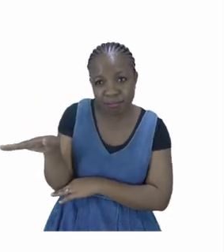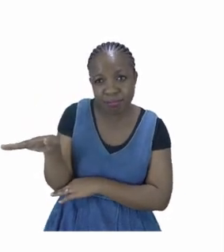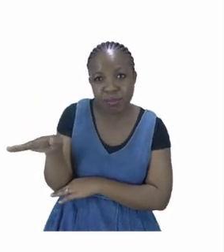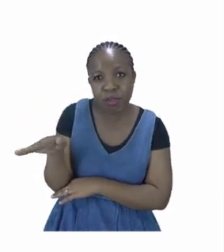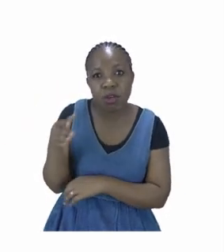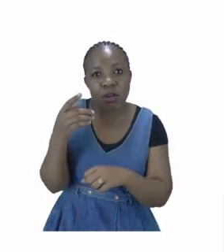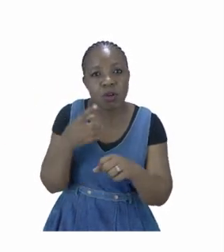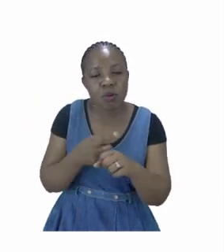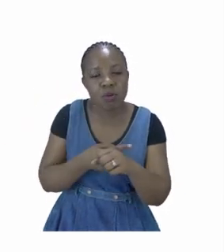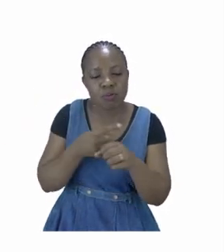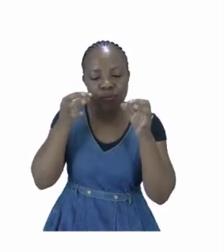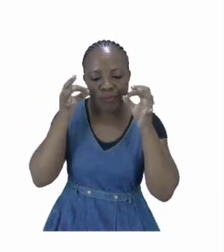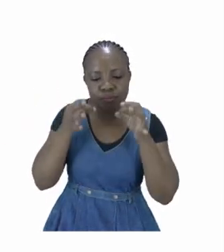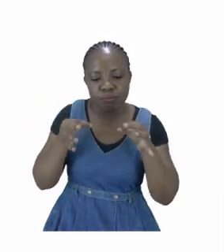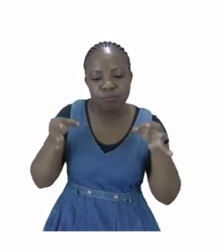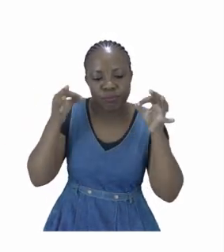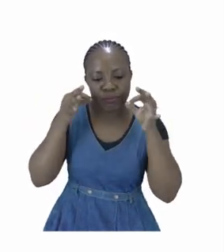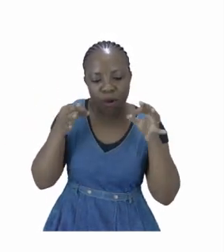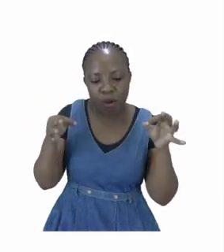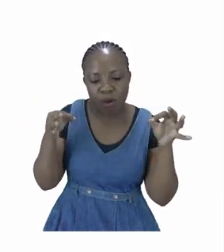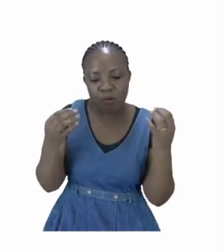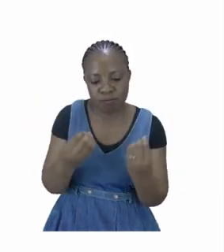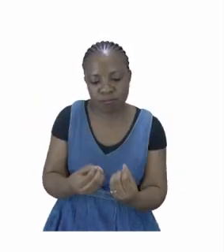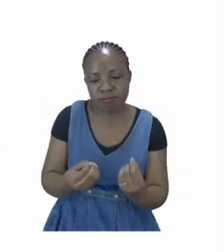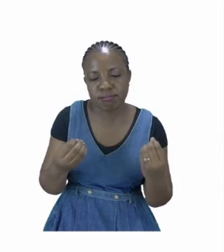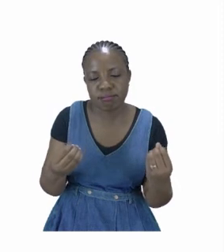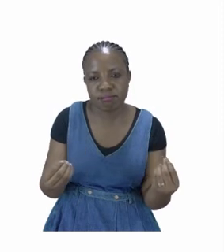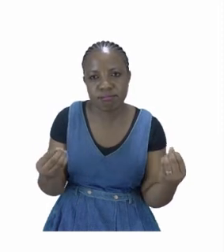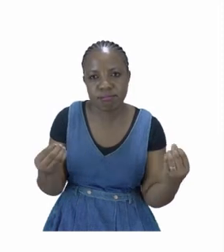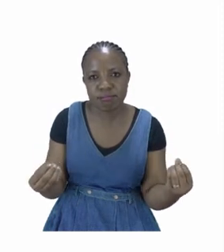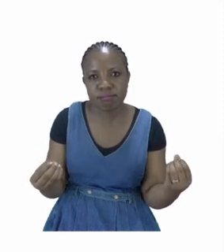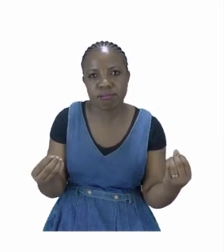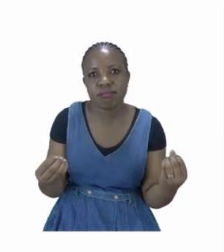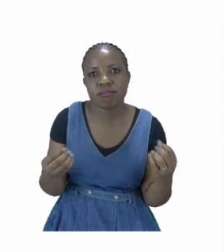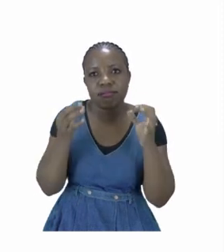children's songs and we play the flute.